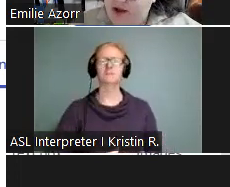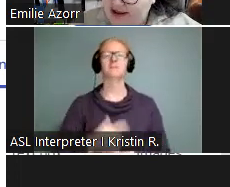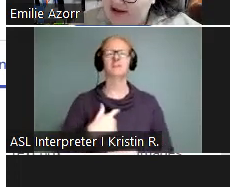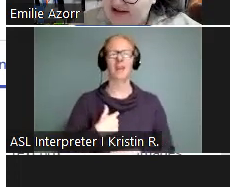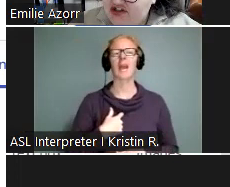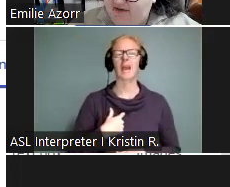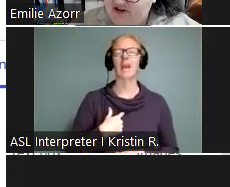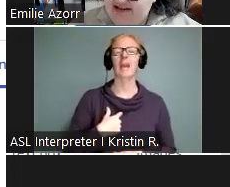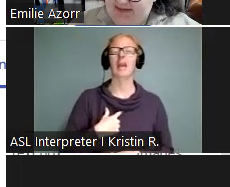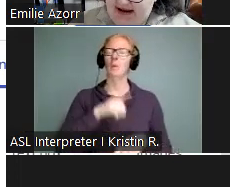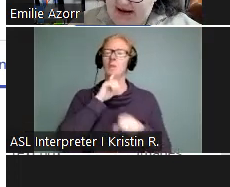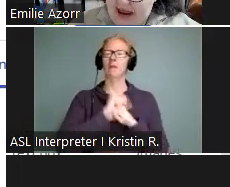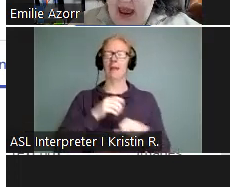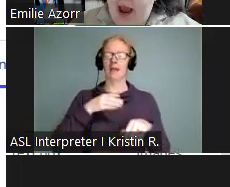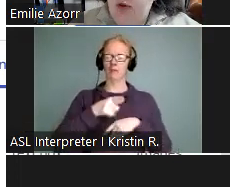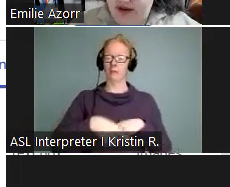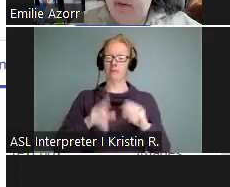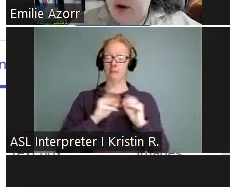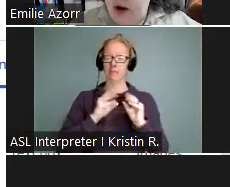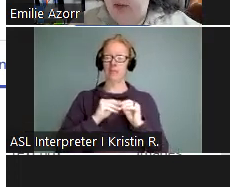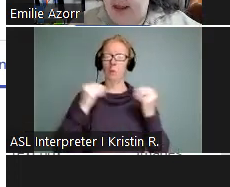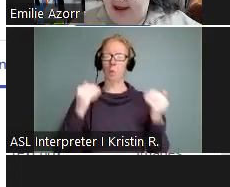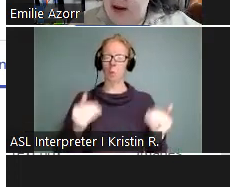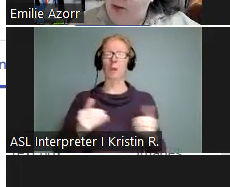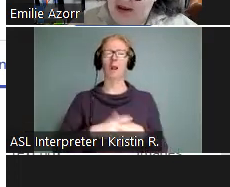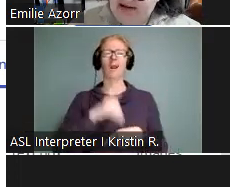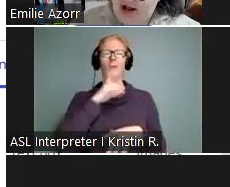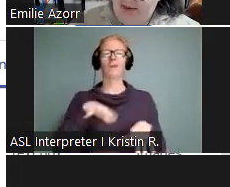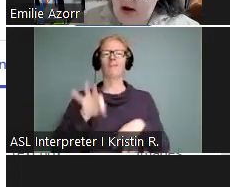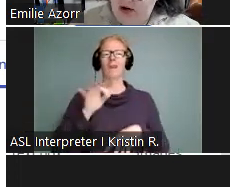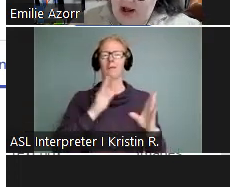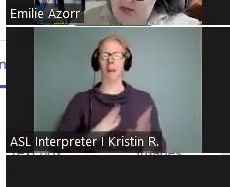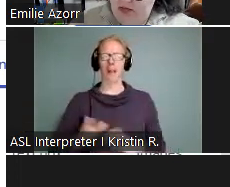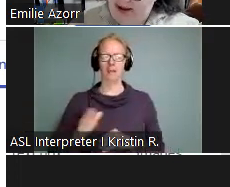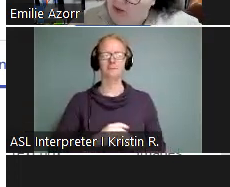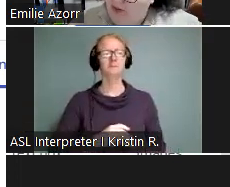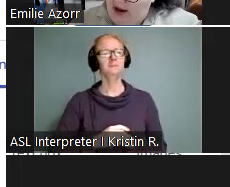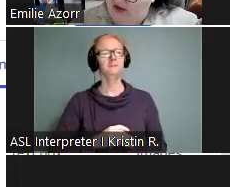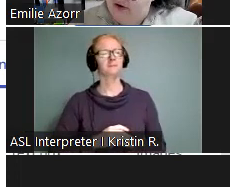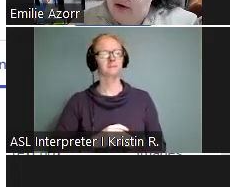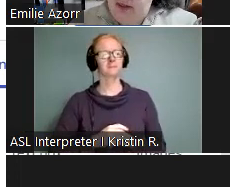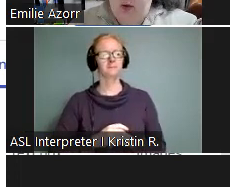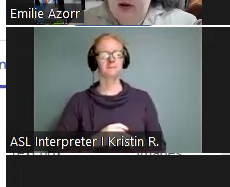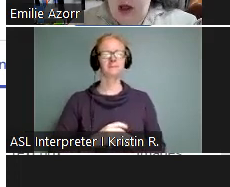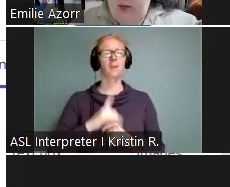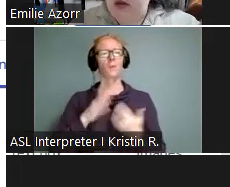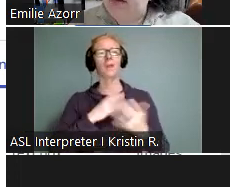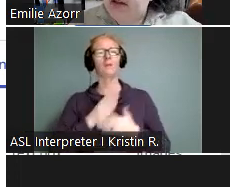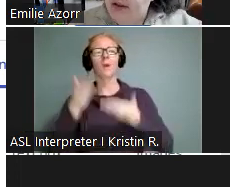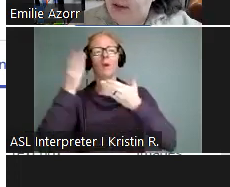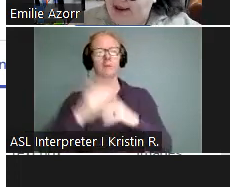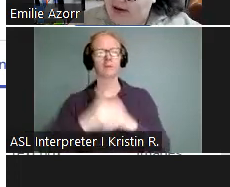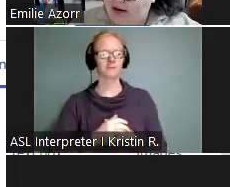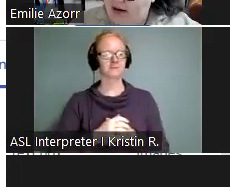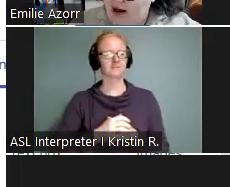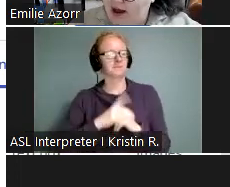definitely, we can get in touch after this meeting and we can figure out a plan and we can talk about kind of what we offer and like what this